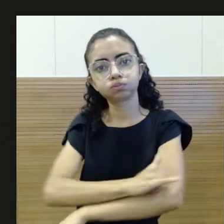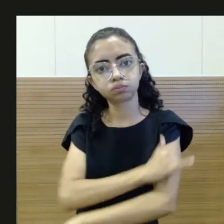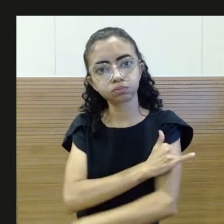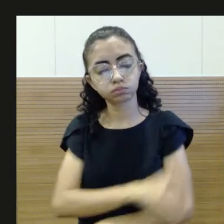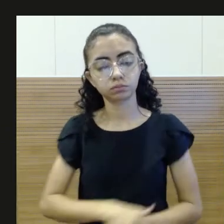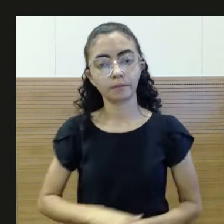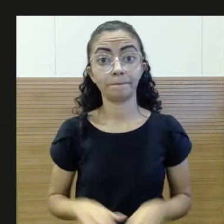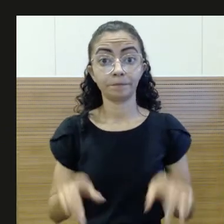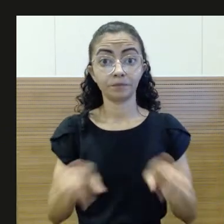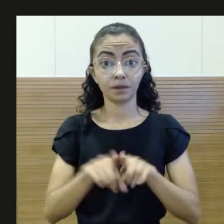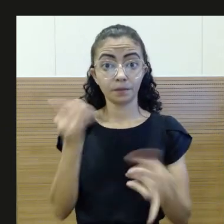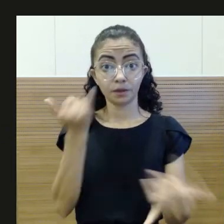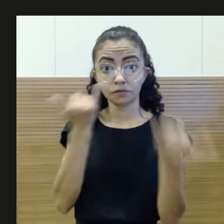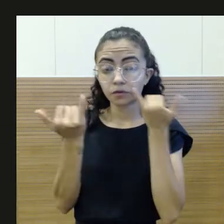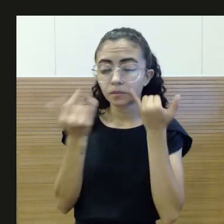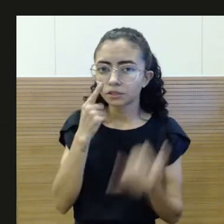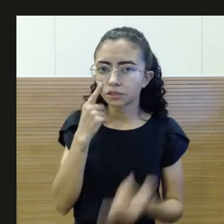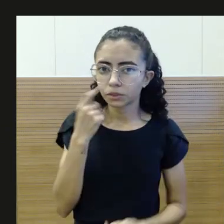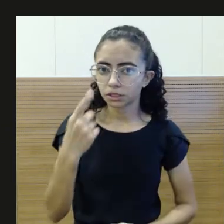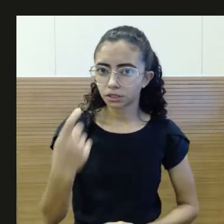Well, the food guide